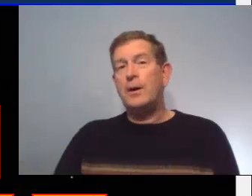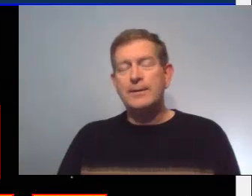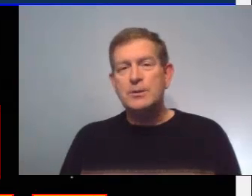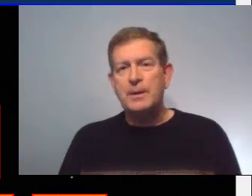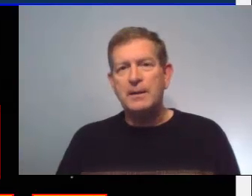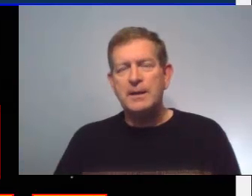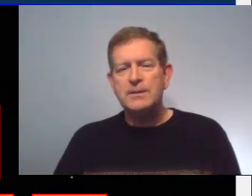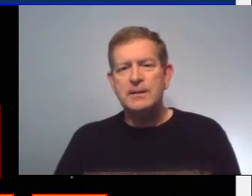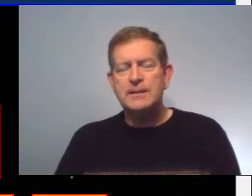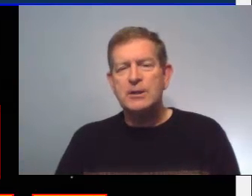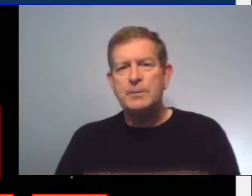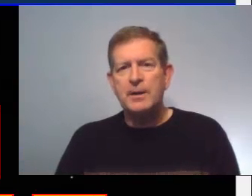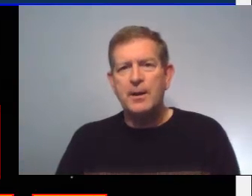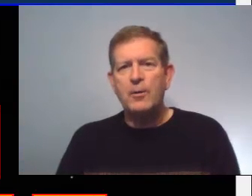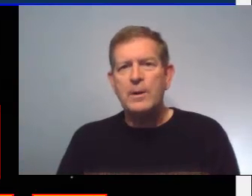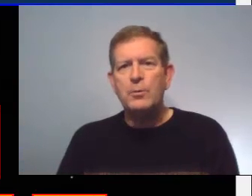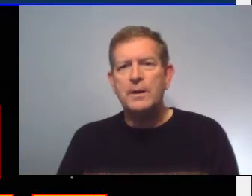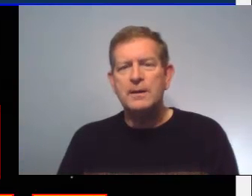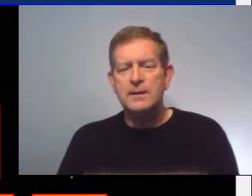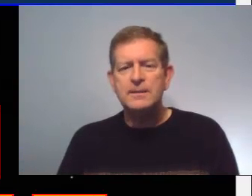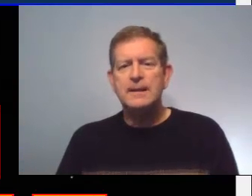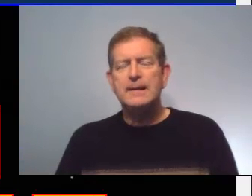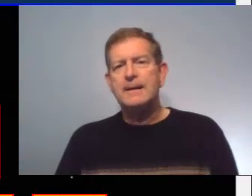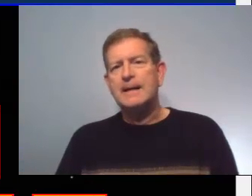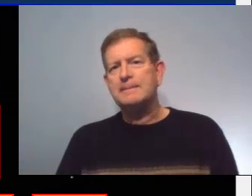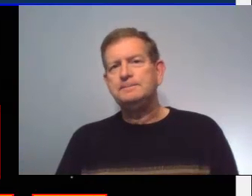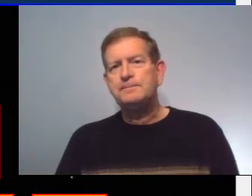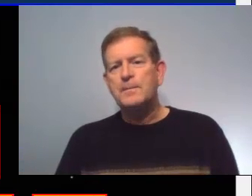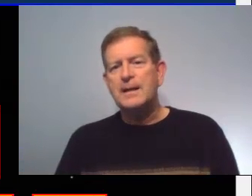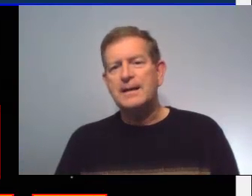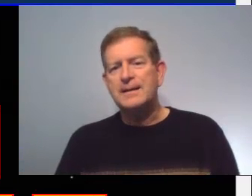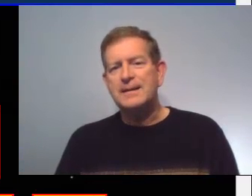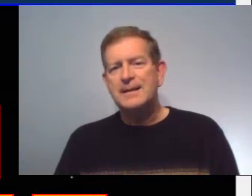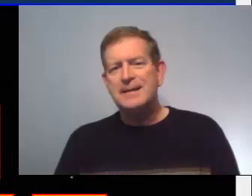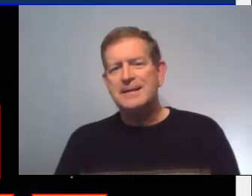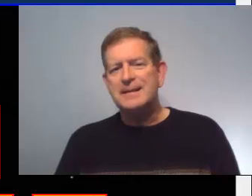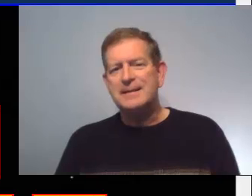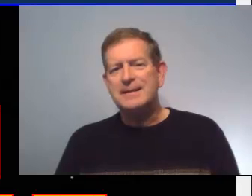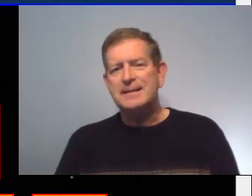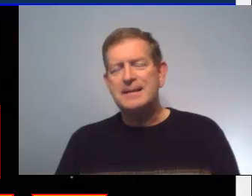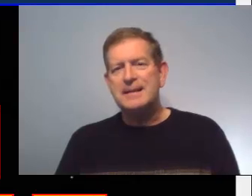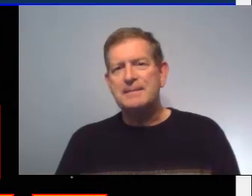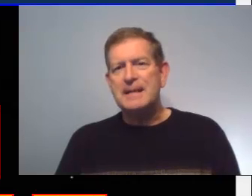need to know how it's spelled. It's not spelled at all the way you think it is.